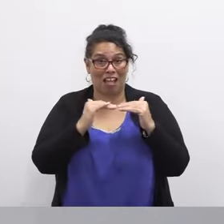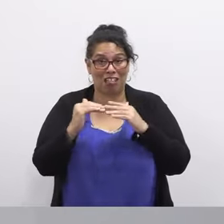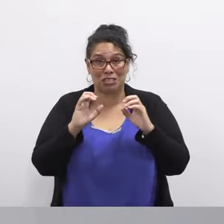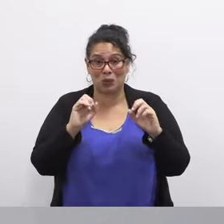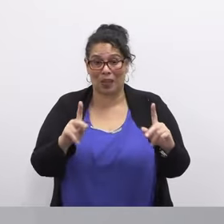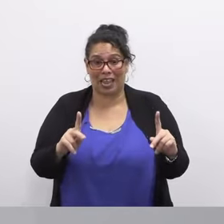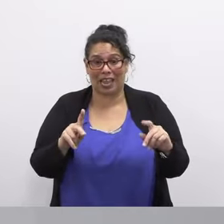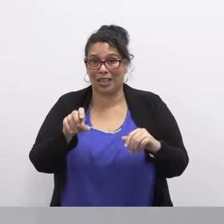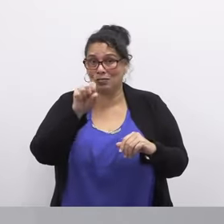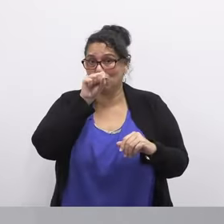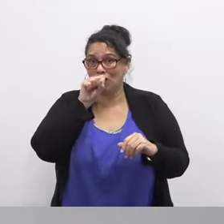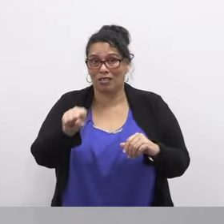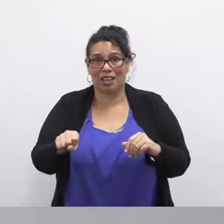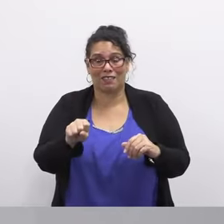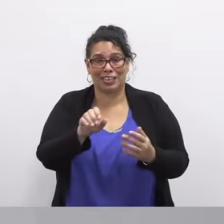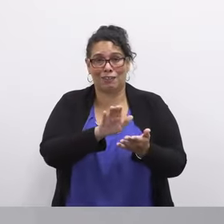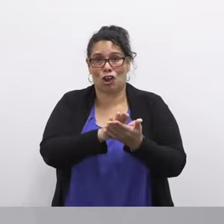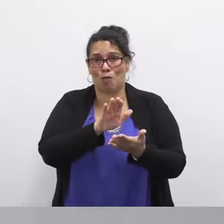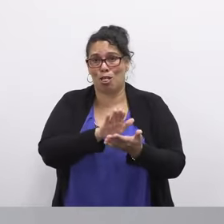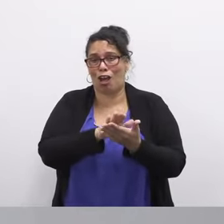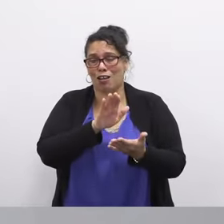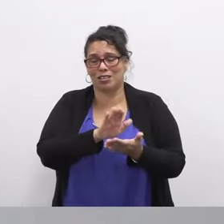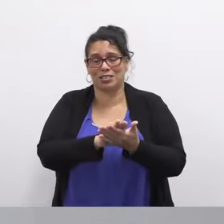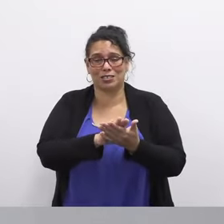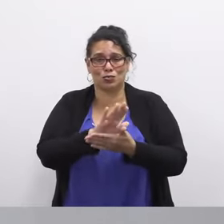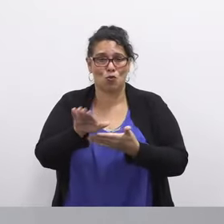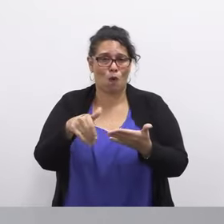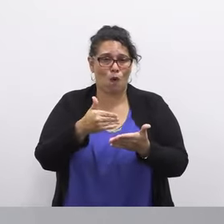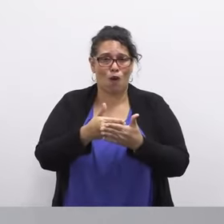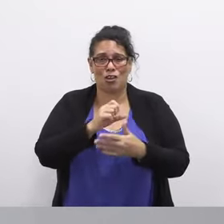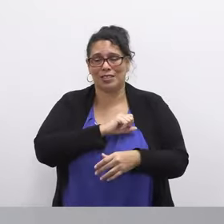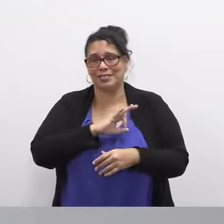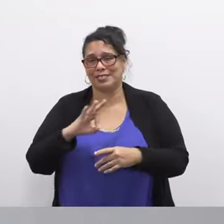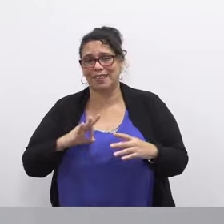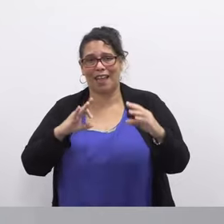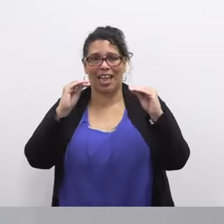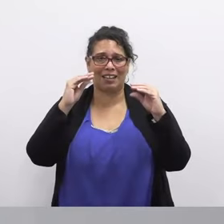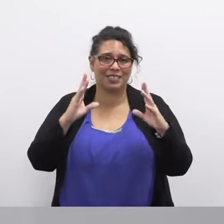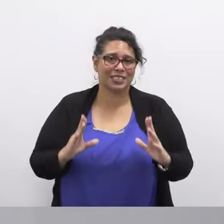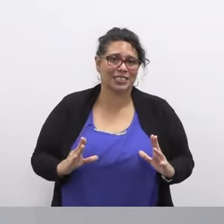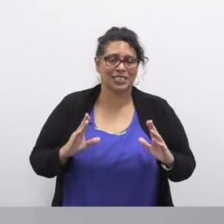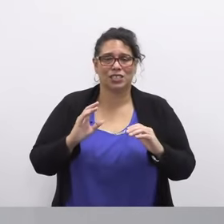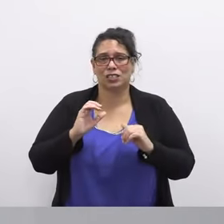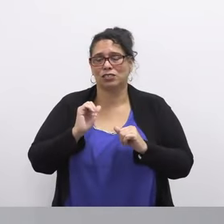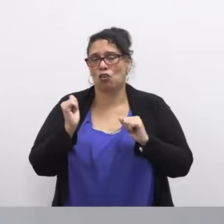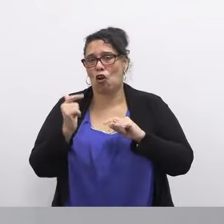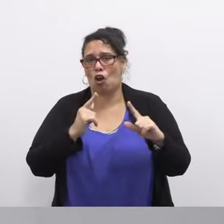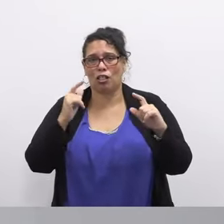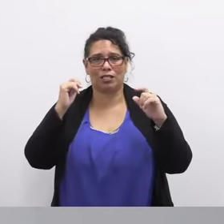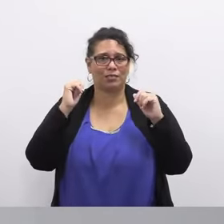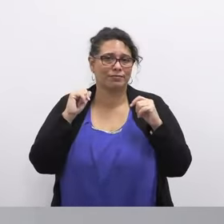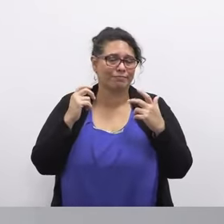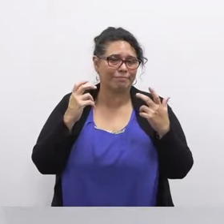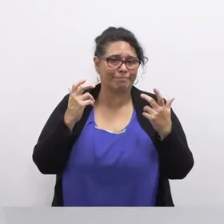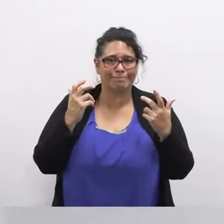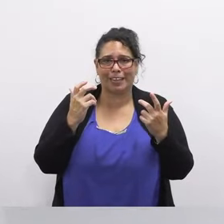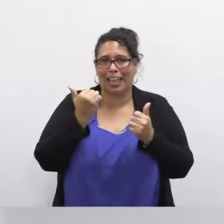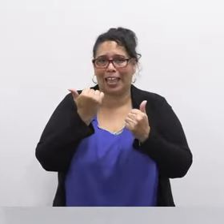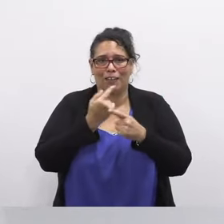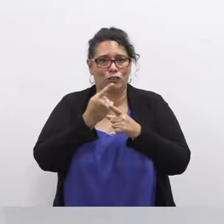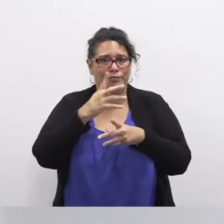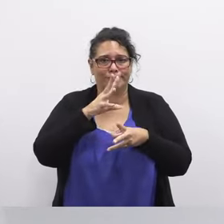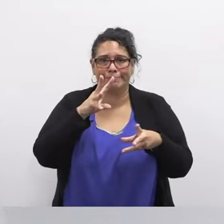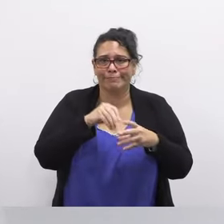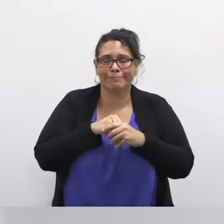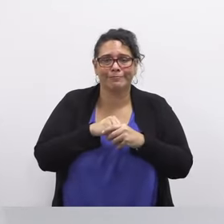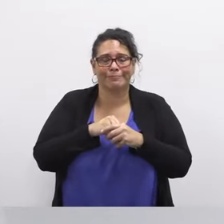it, I'd love to just give an applause to all of our staff, all of our teachers, all of our educators for